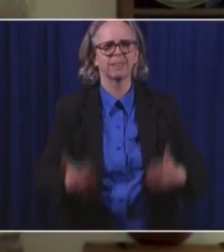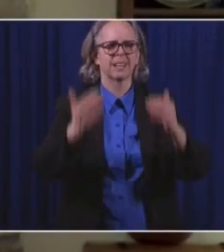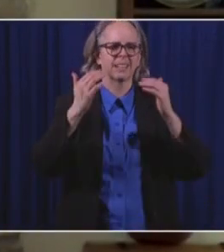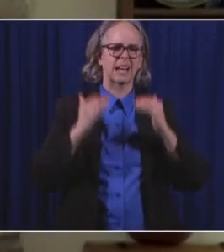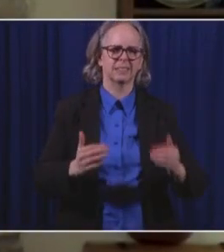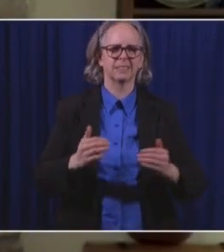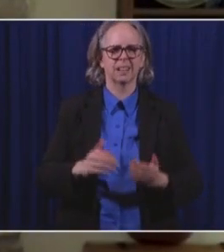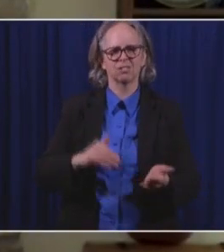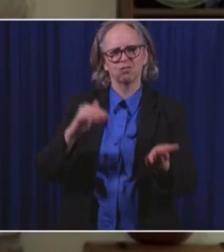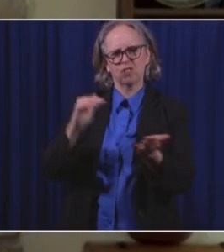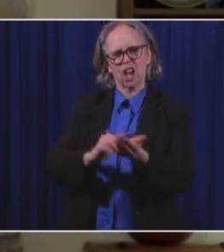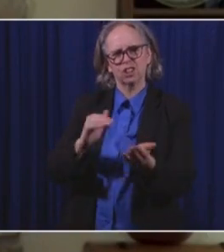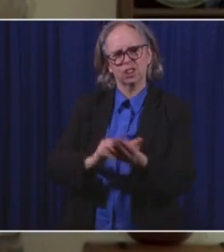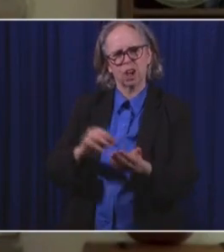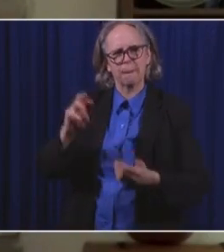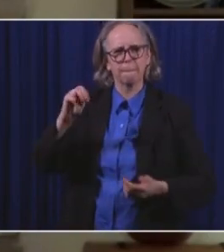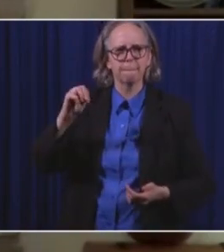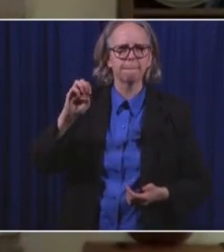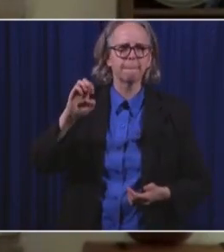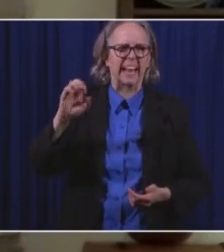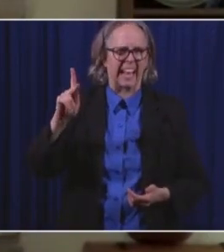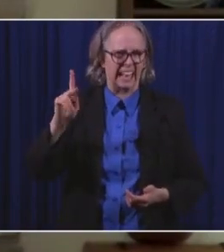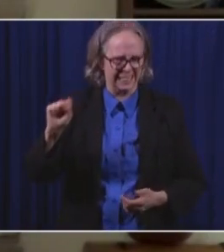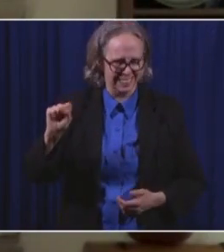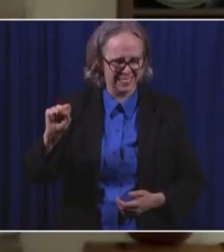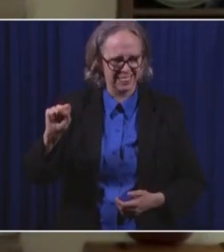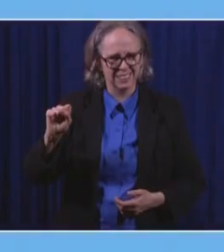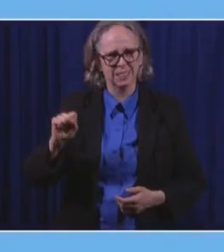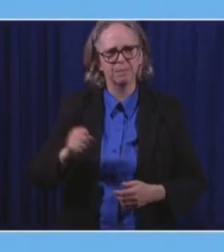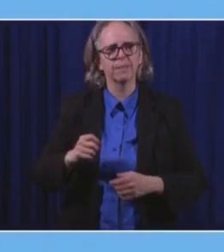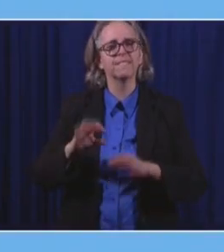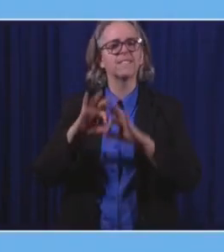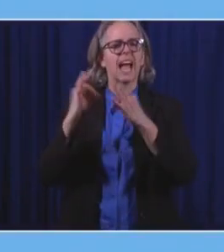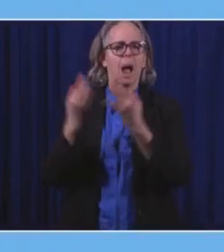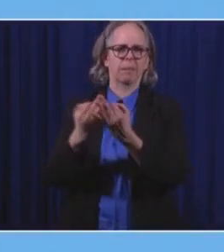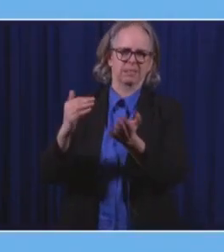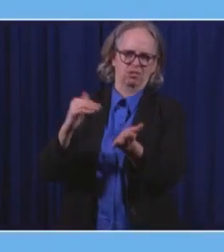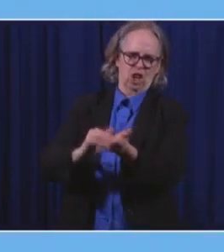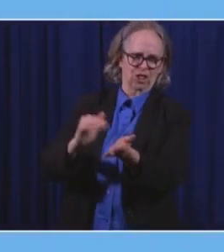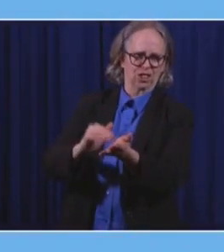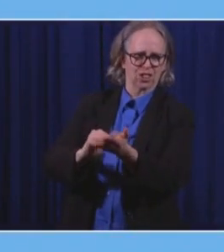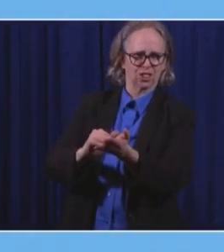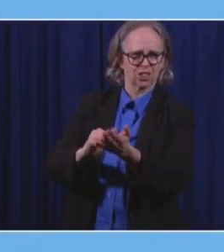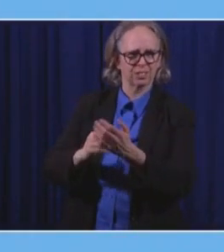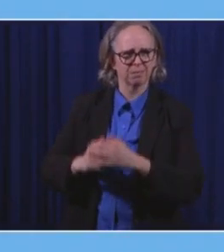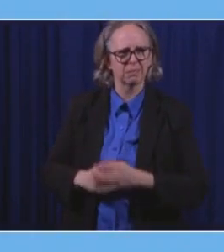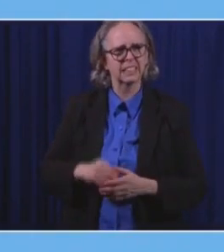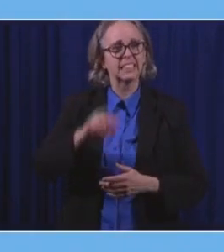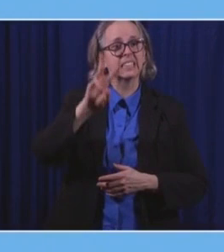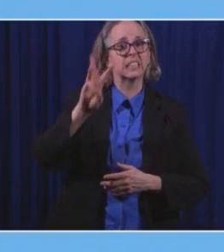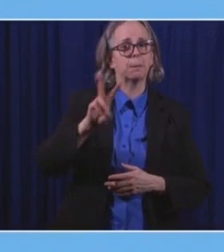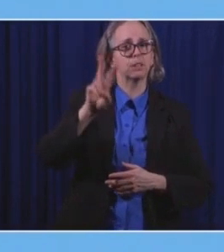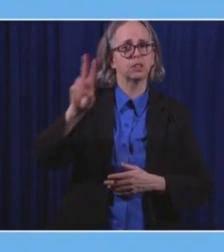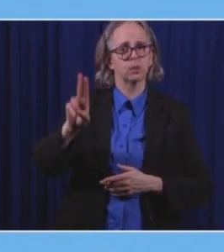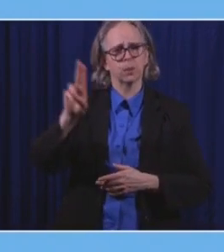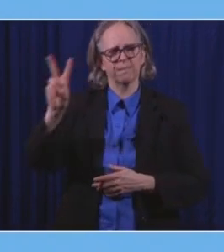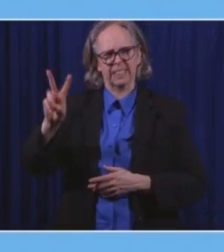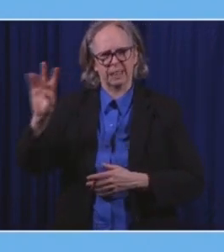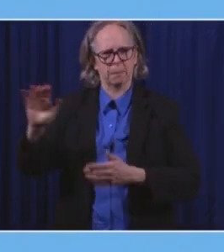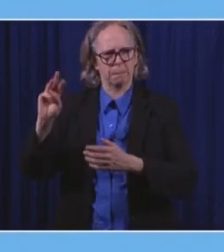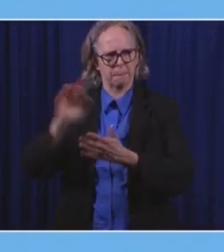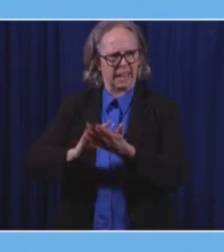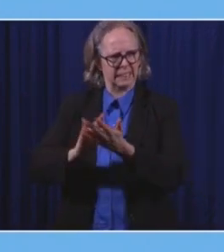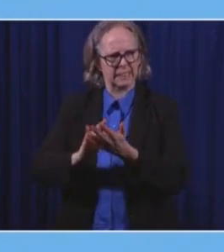Dr. Stacy Meeks is a family practice physician at WVU Medicine, Barnesville Hospital